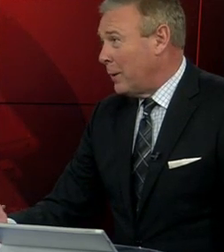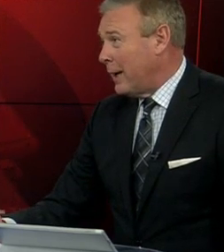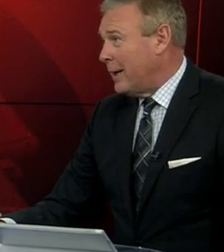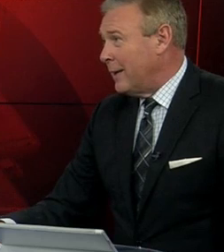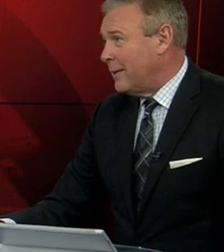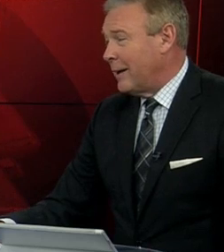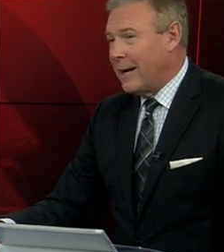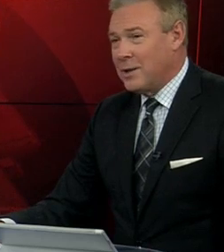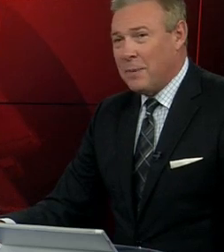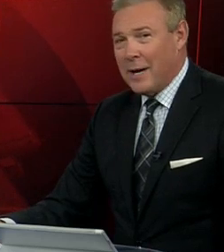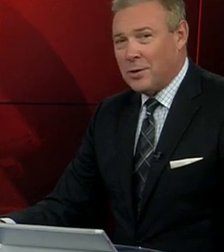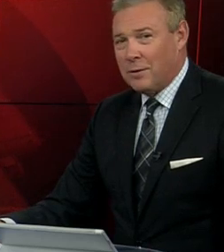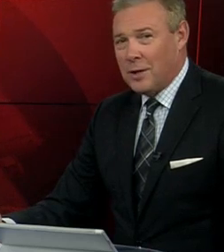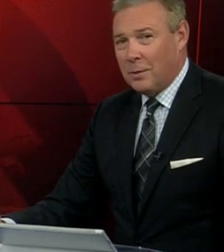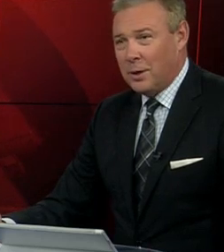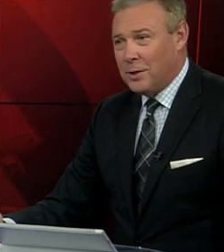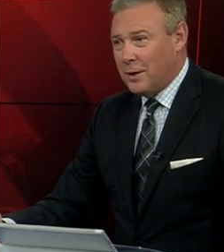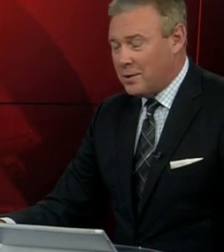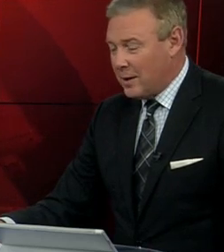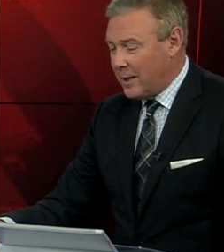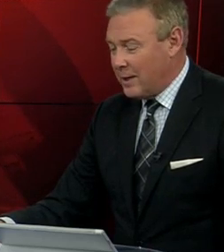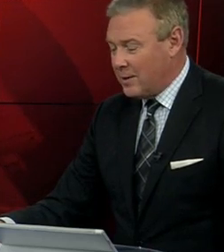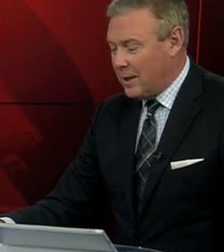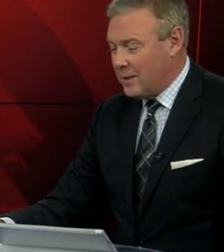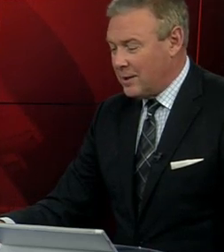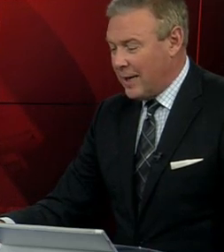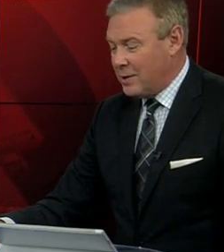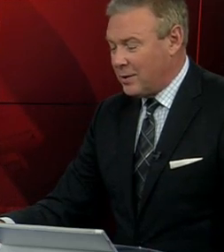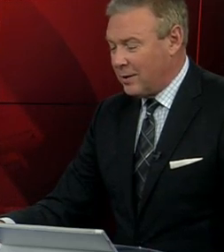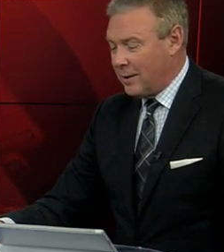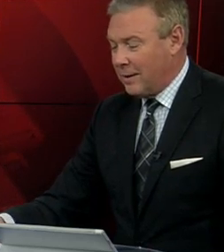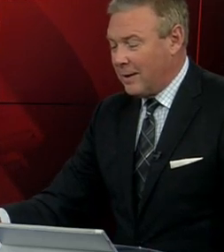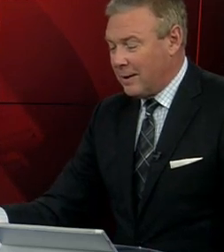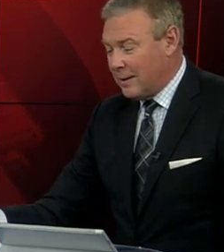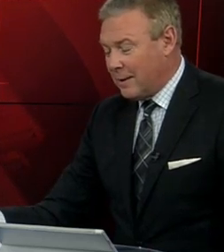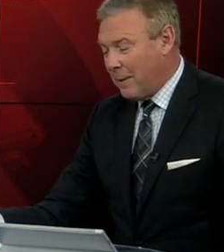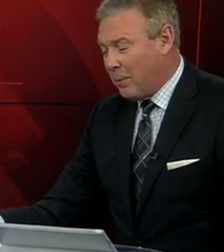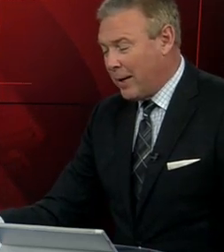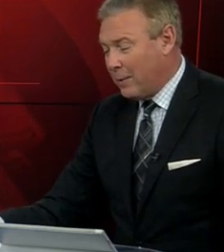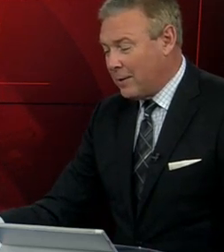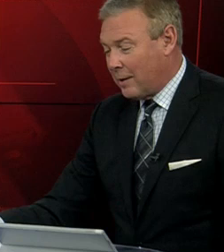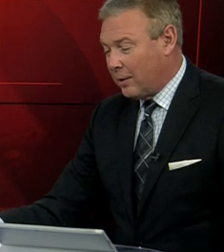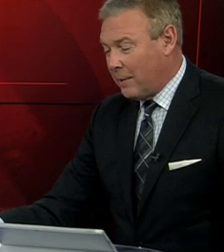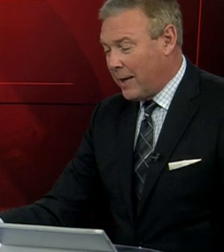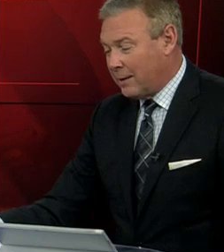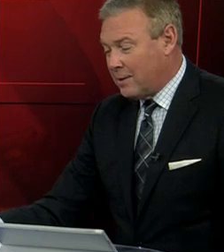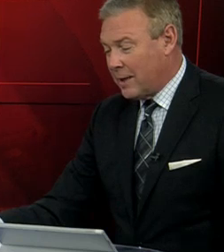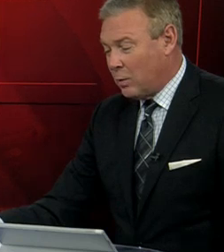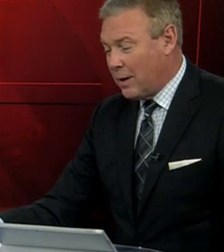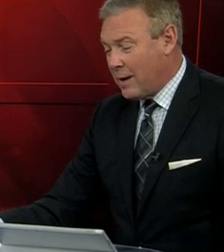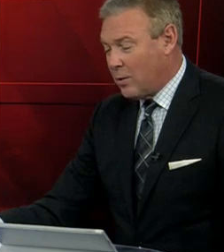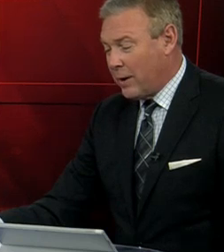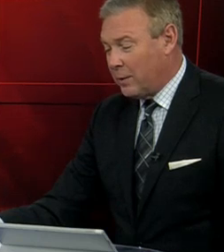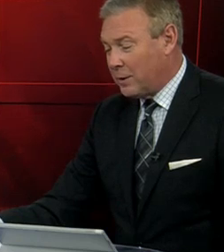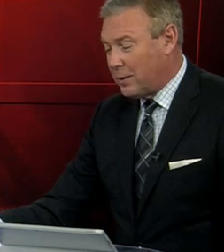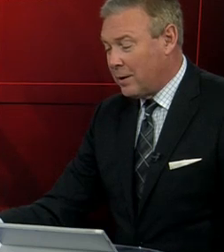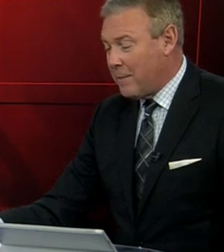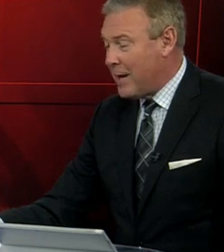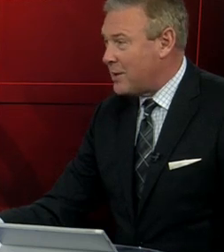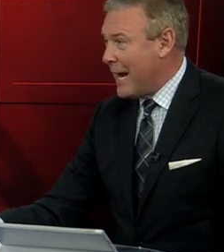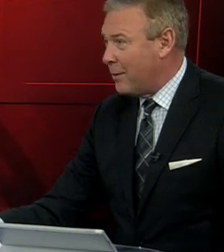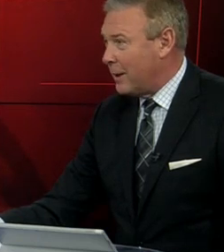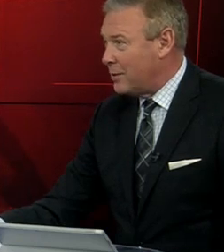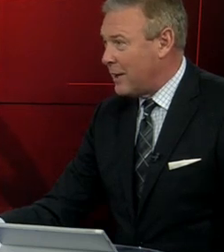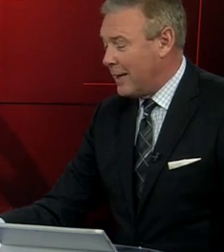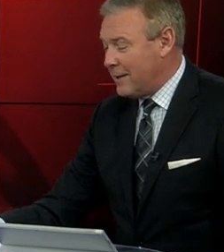in Holy Week, and tonight is a Passover celebration. Sunday is Easter. Let me point out what Dr. Amy Acton said. We're not going to return